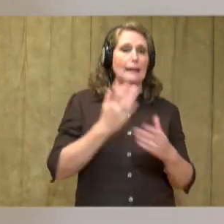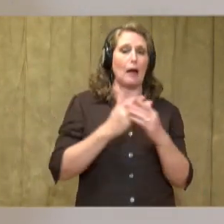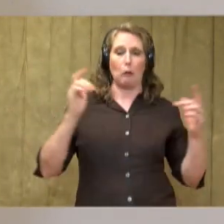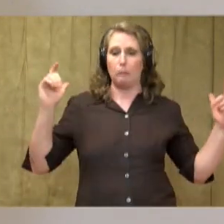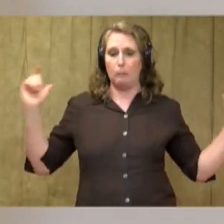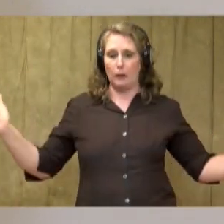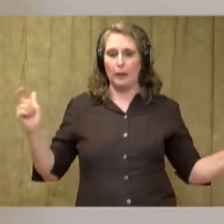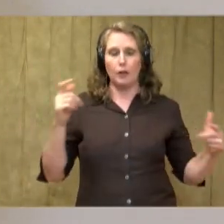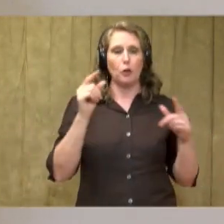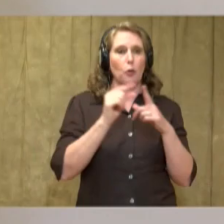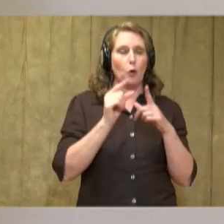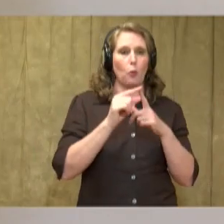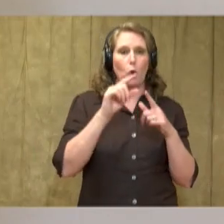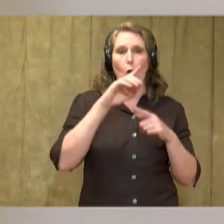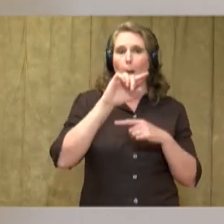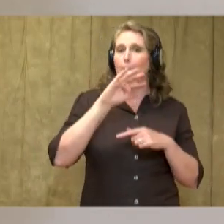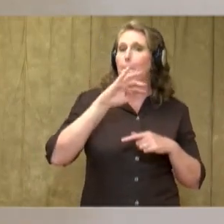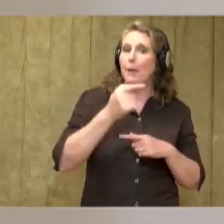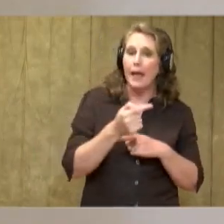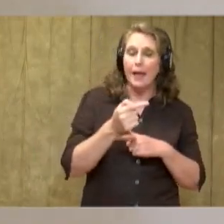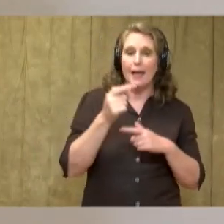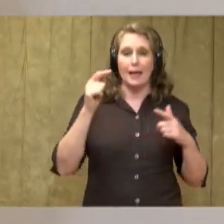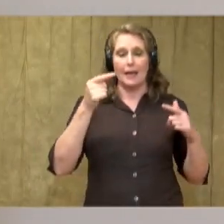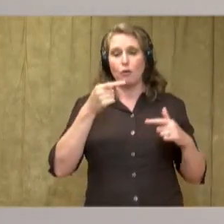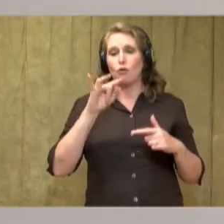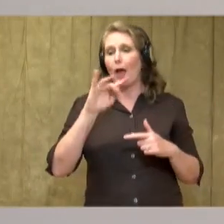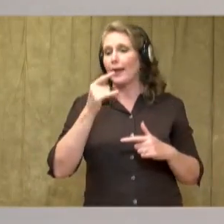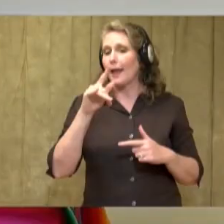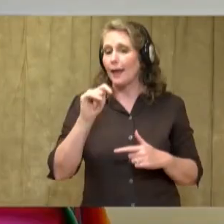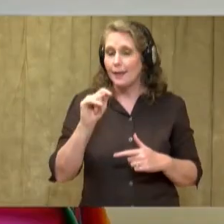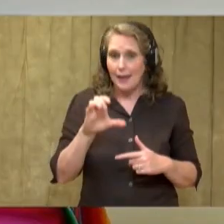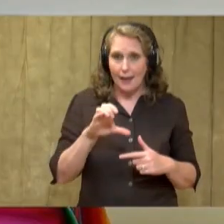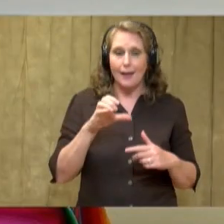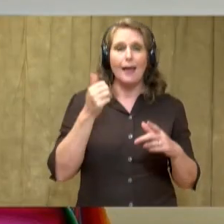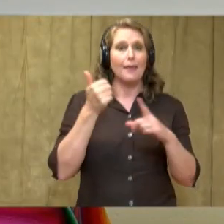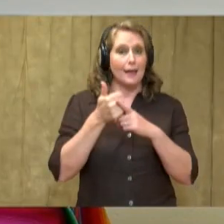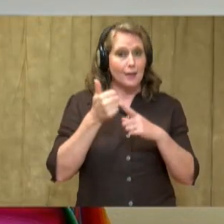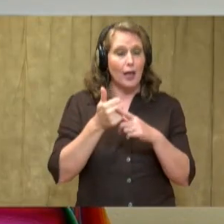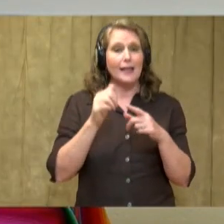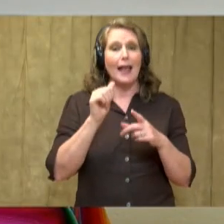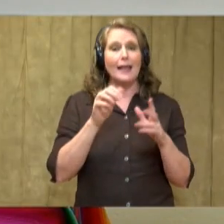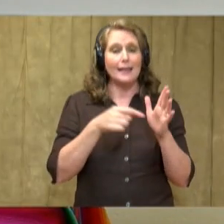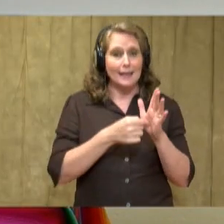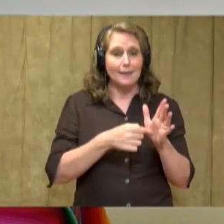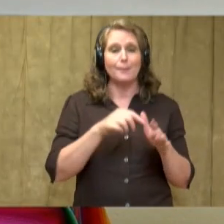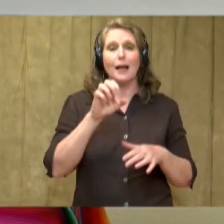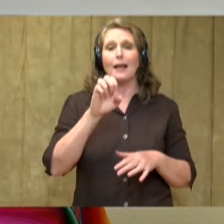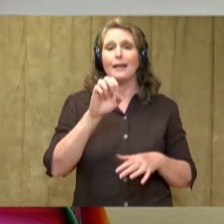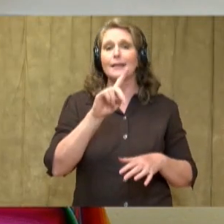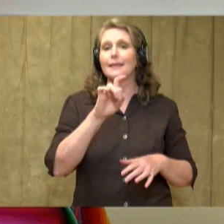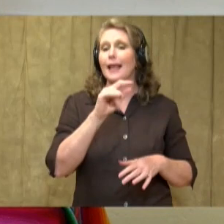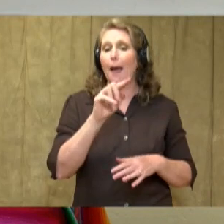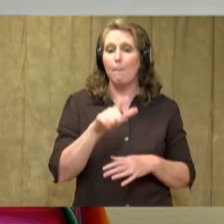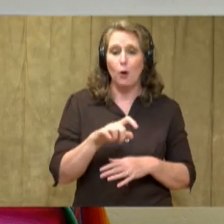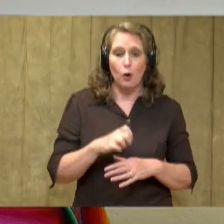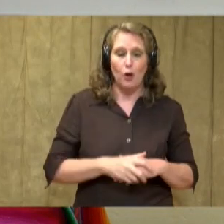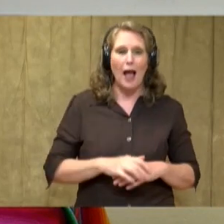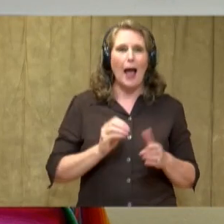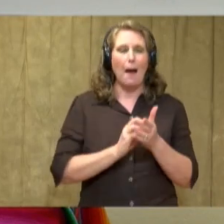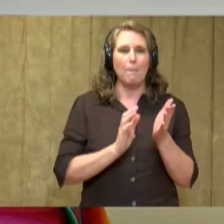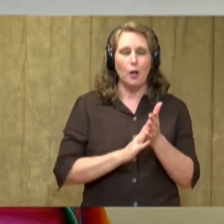So the words big and gigantic are adjectives, okay? So I put them on jalapeno peppers because